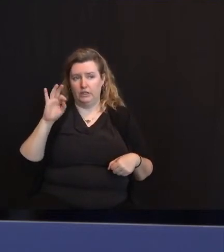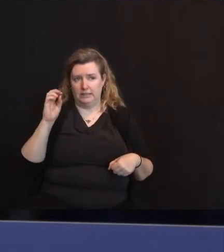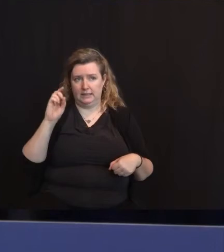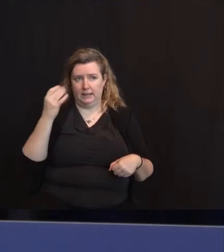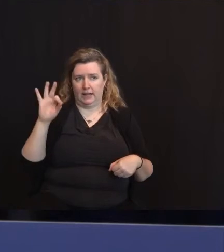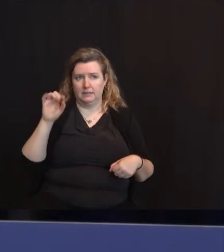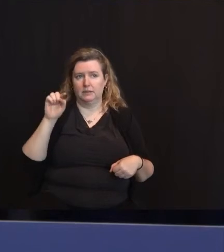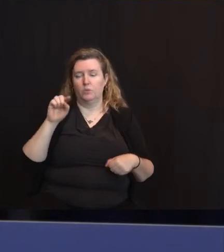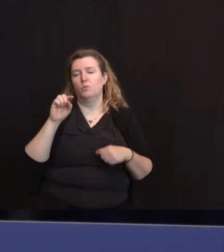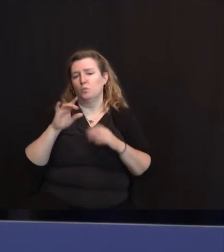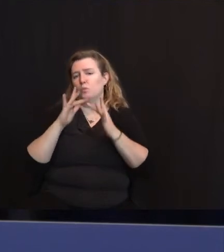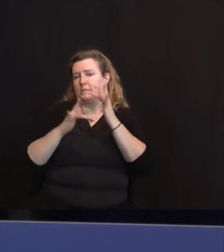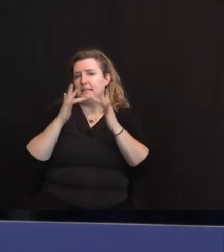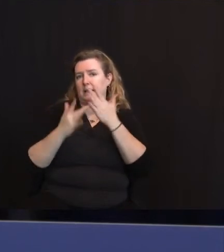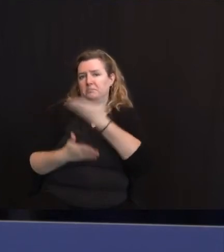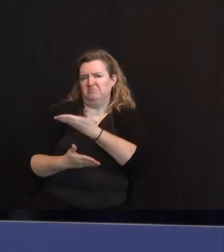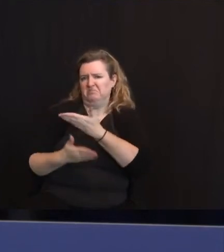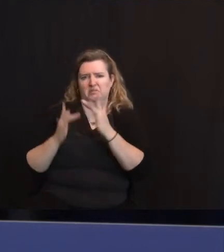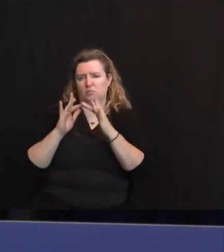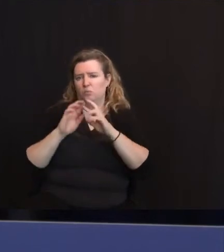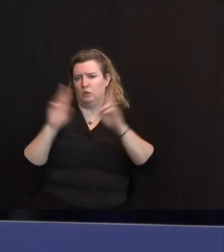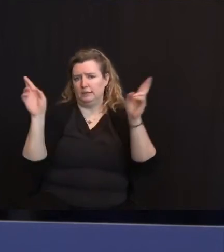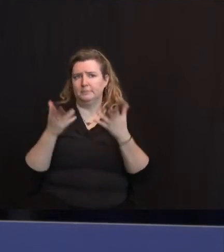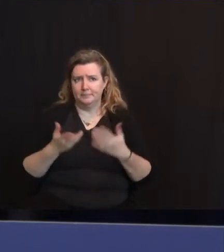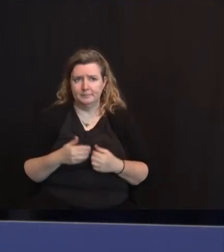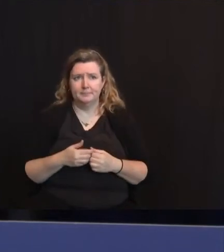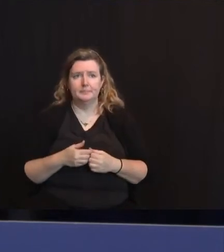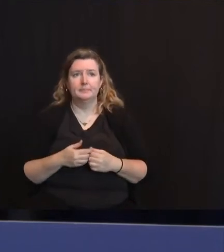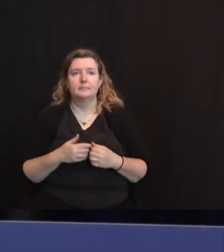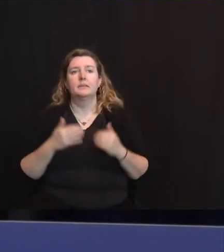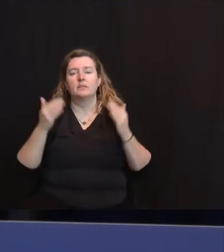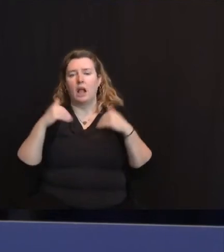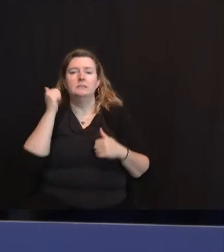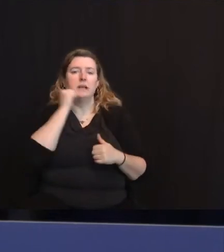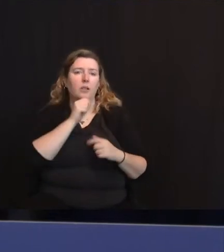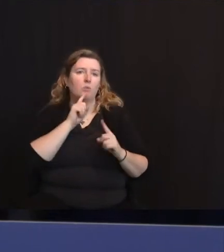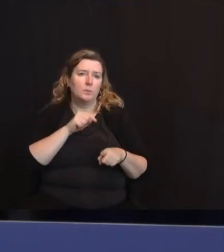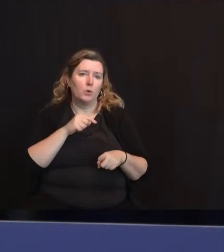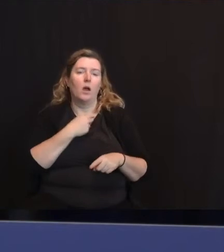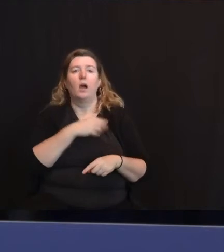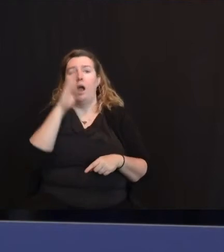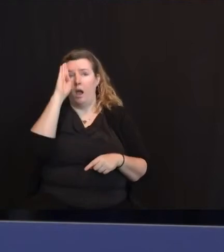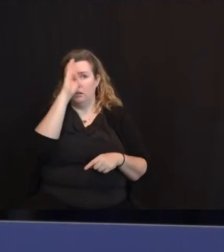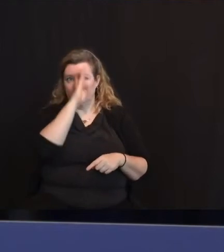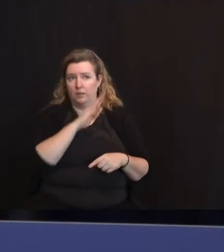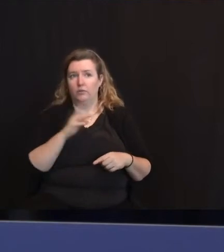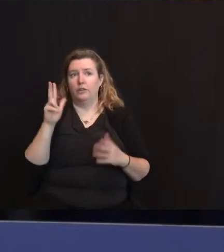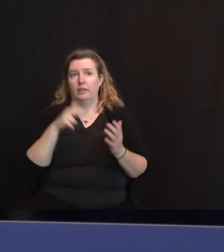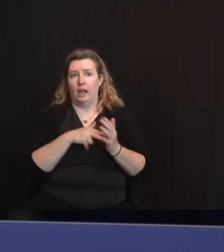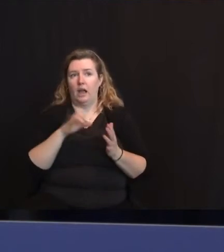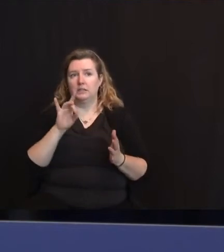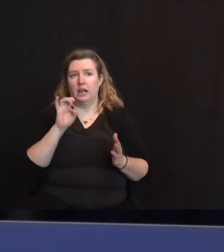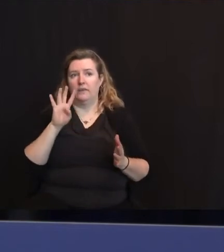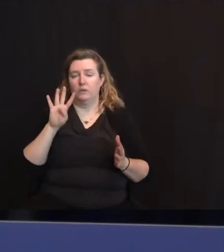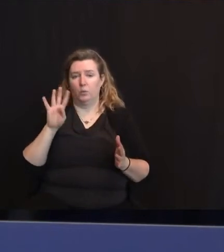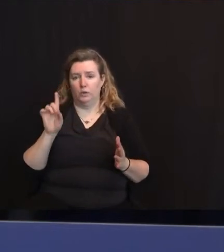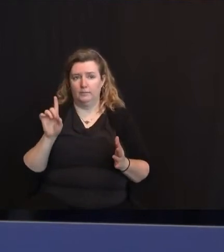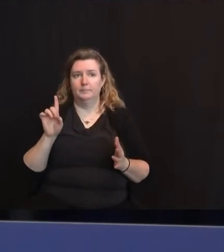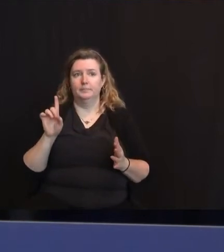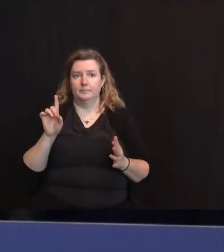So moving on to my daily report, as the governor shared, our hospitals reported 3,841 hospitalizations